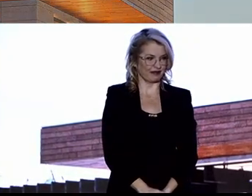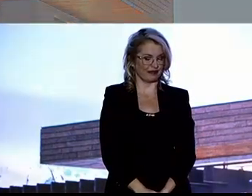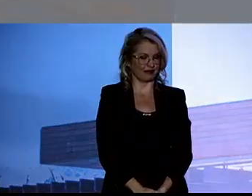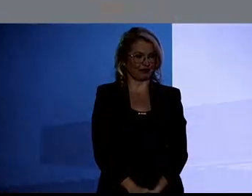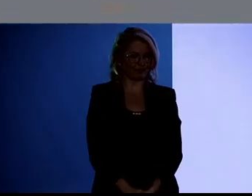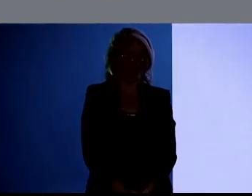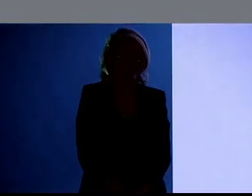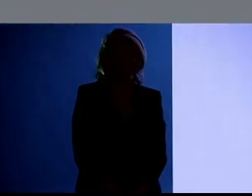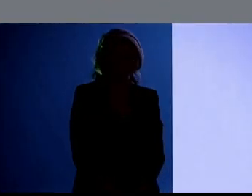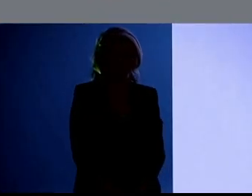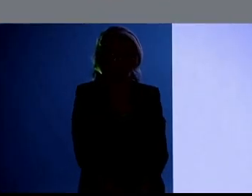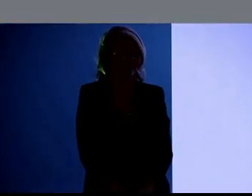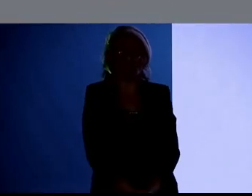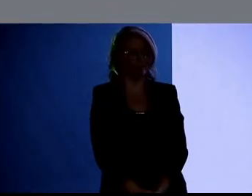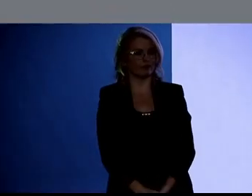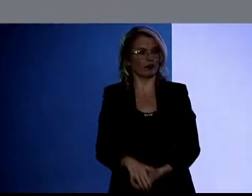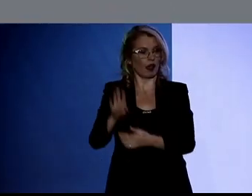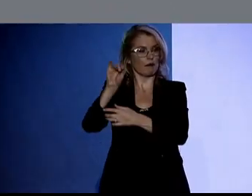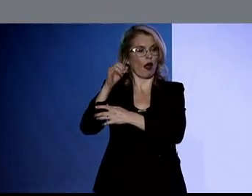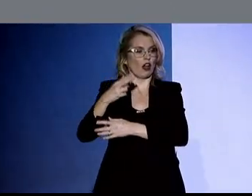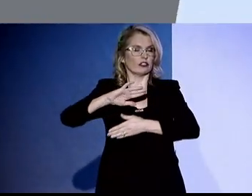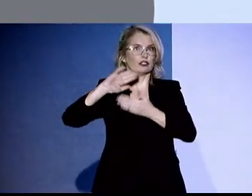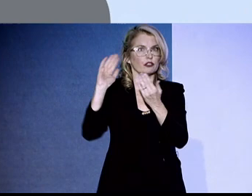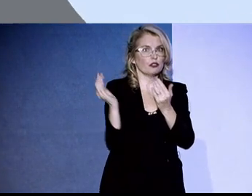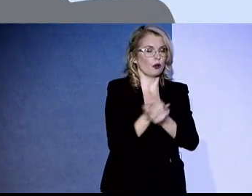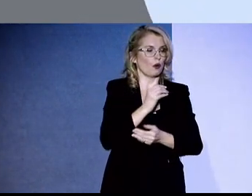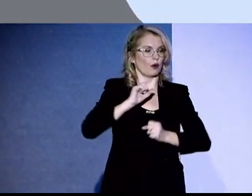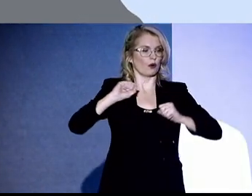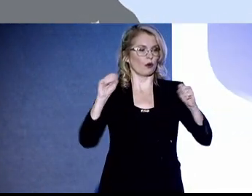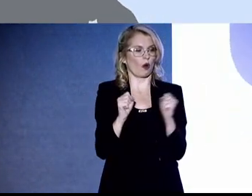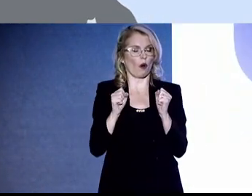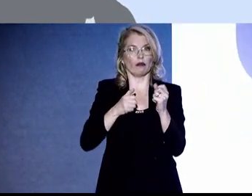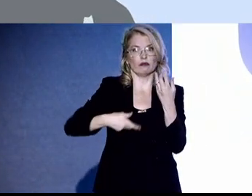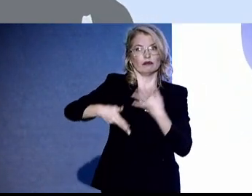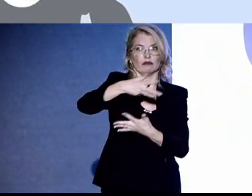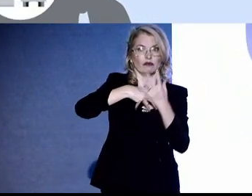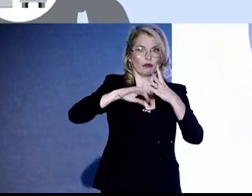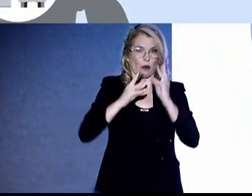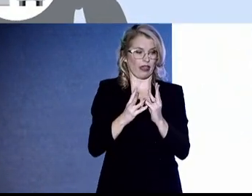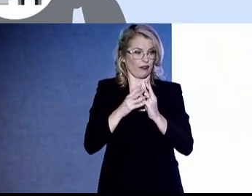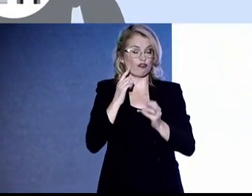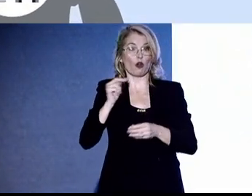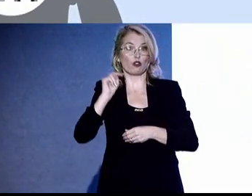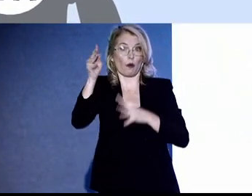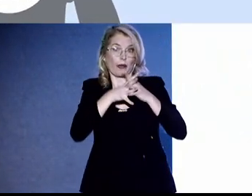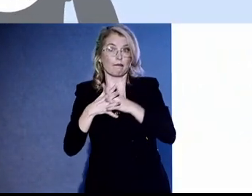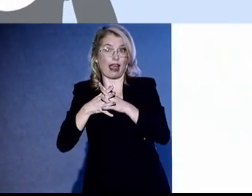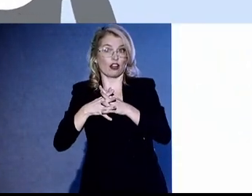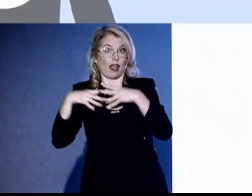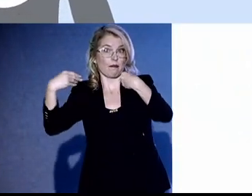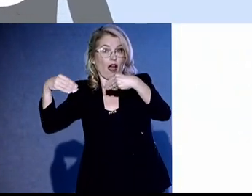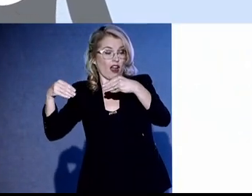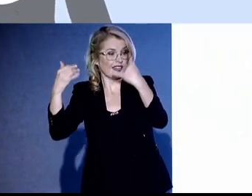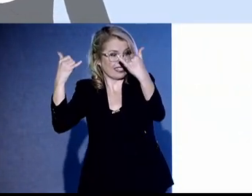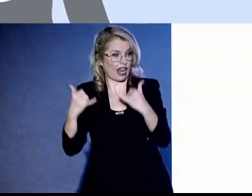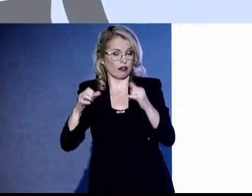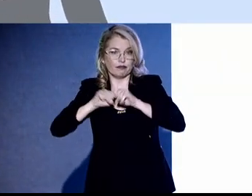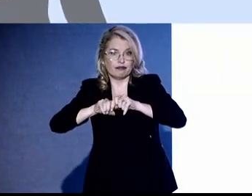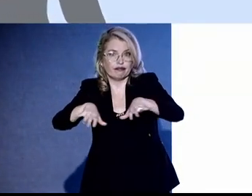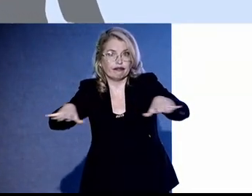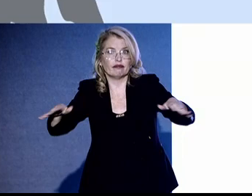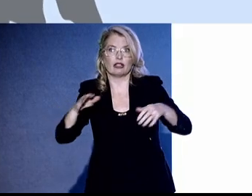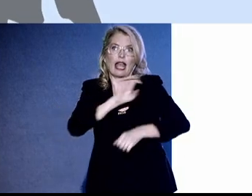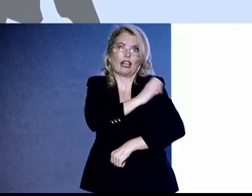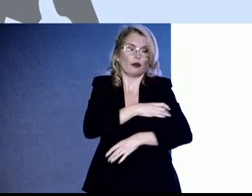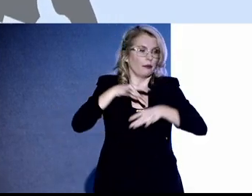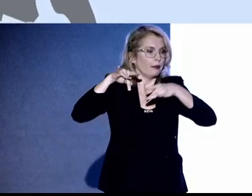look. Bosch's new cold climate heat pump solution for the North American market extends the reach of